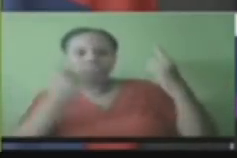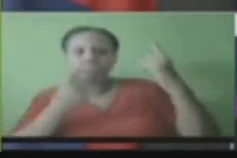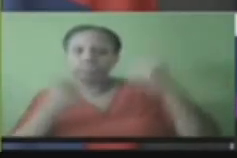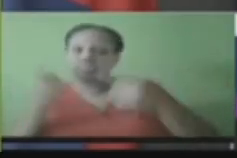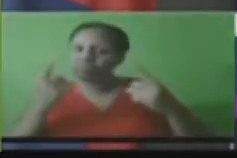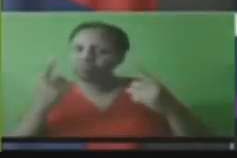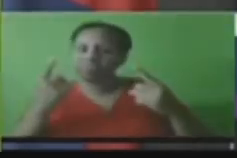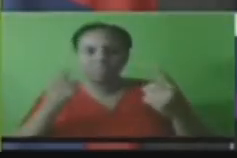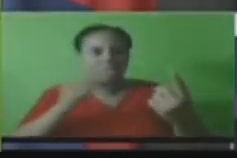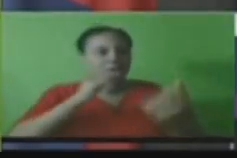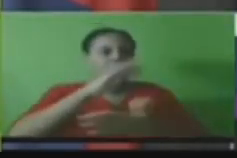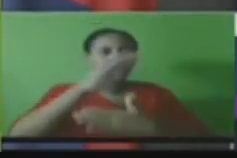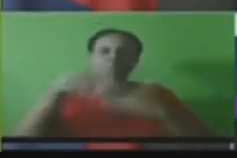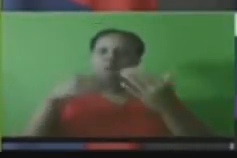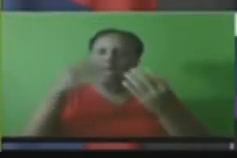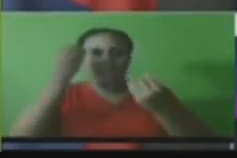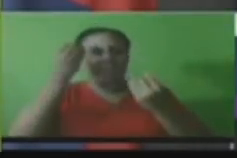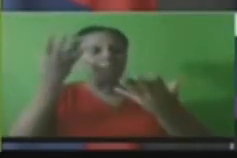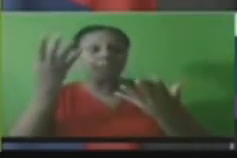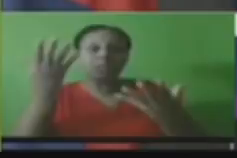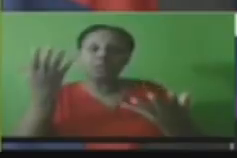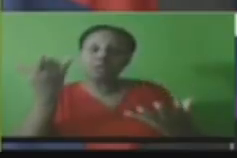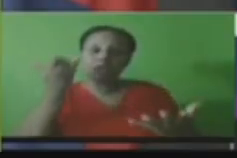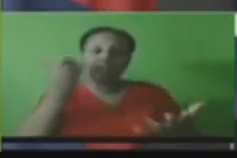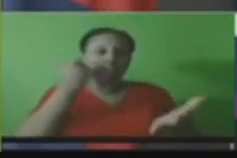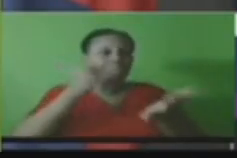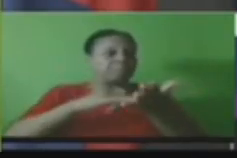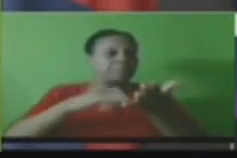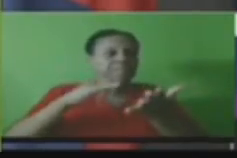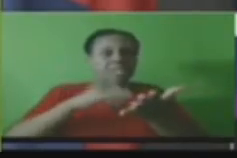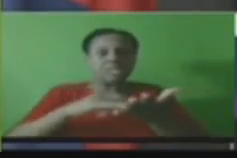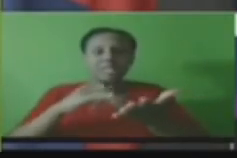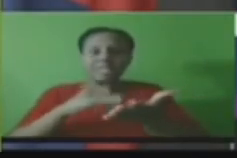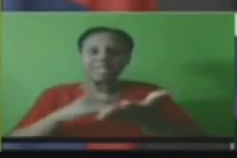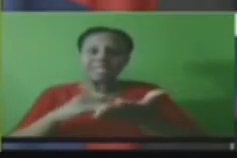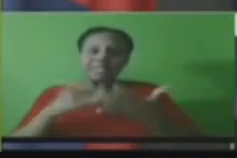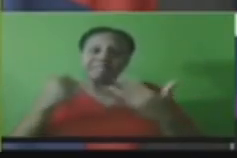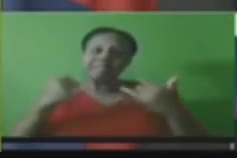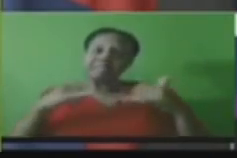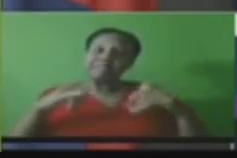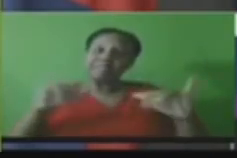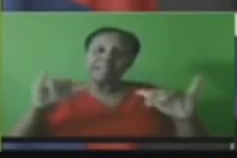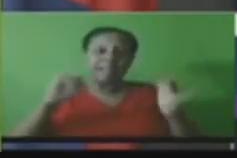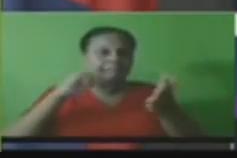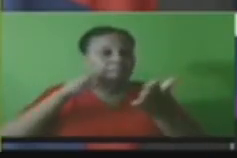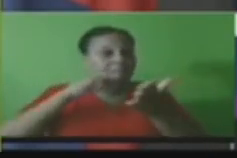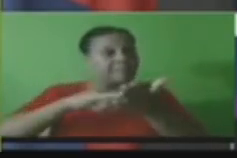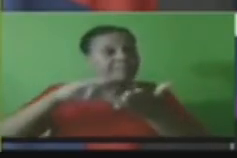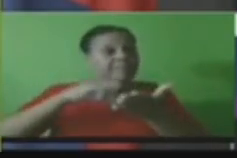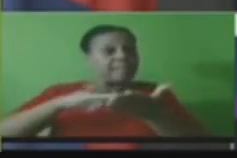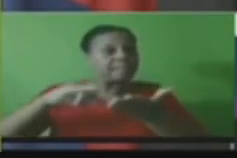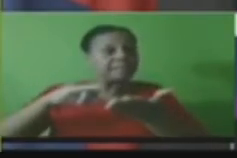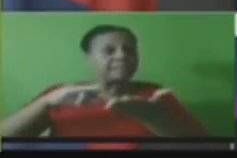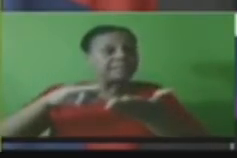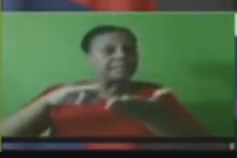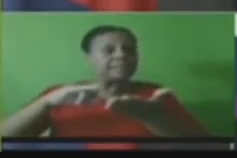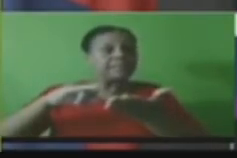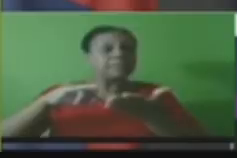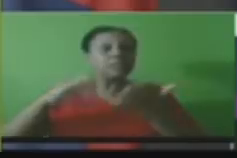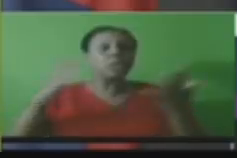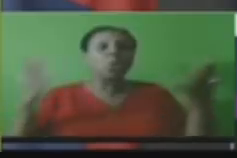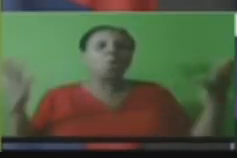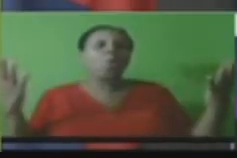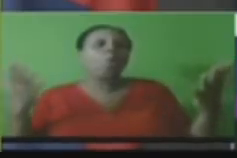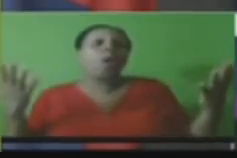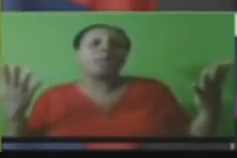investigation. And it's going to go on and try and find out. The one thing that we're trying to prevent is a misdirection of